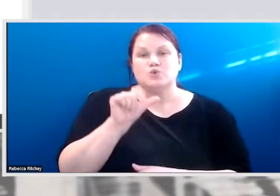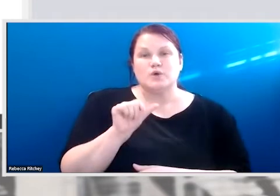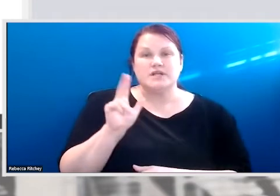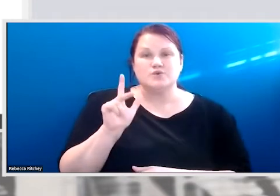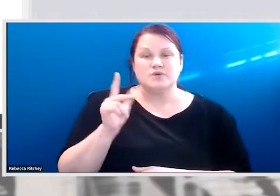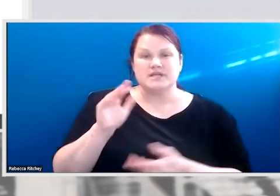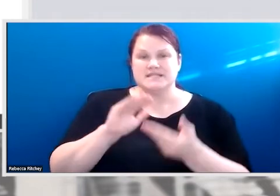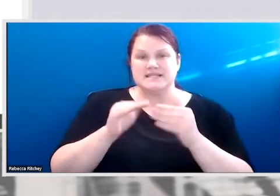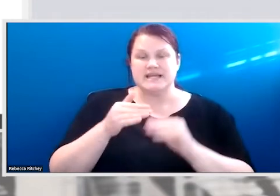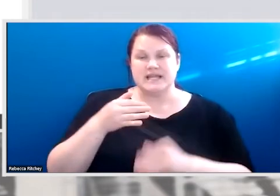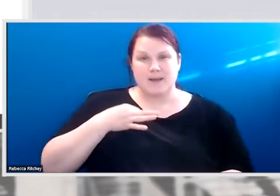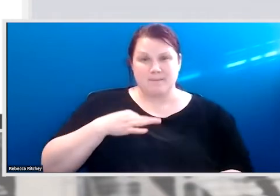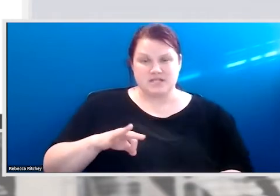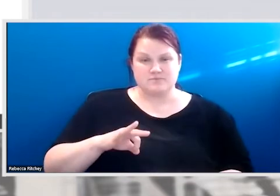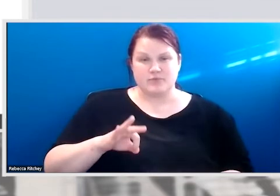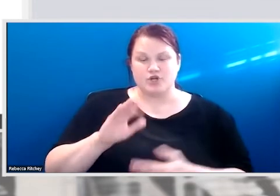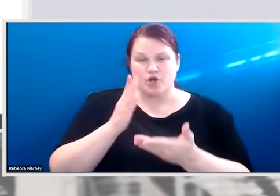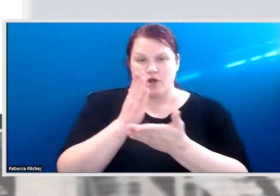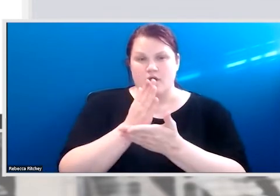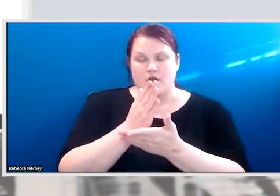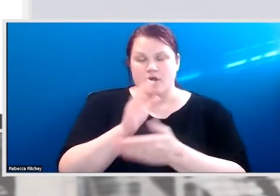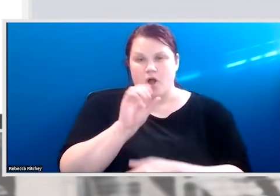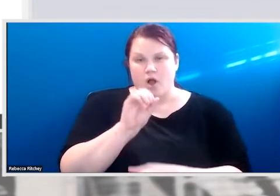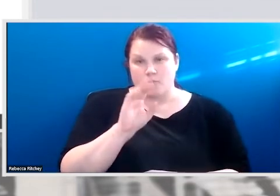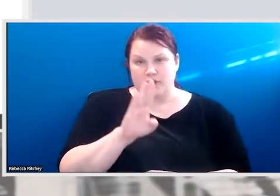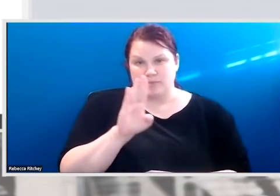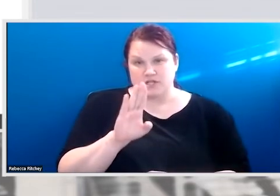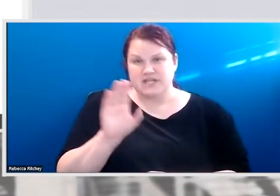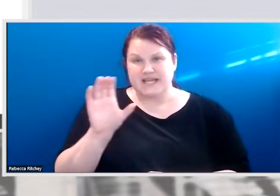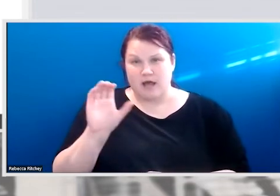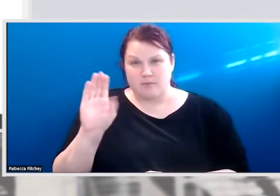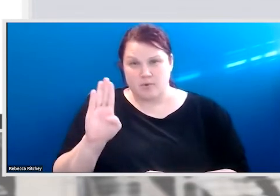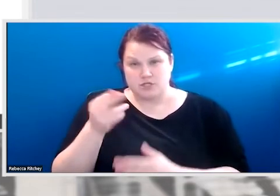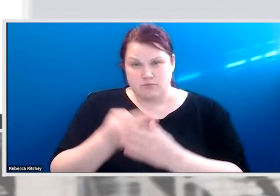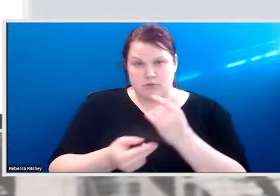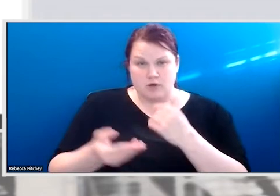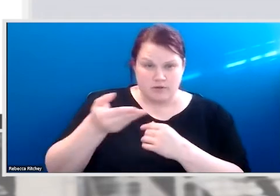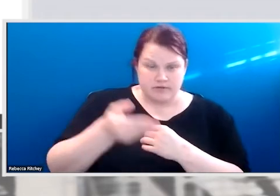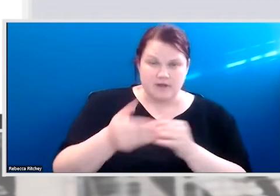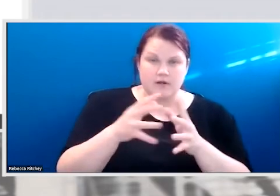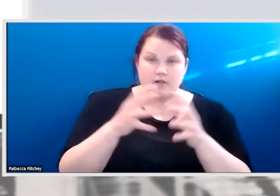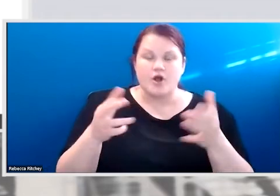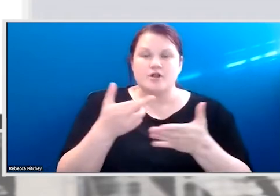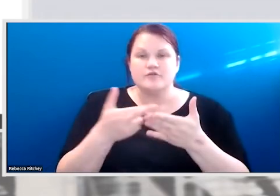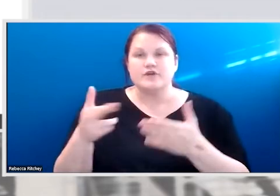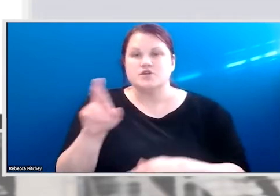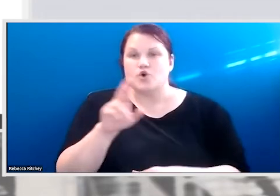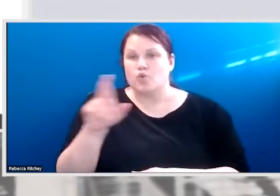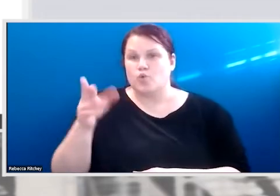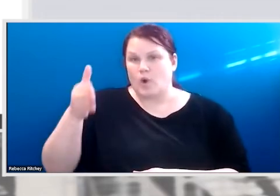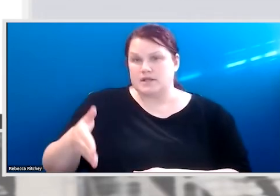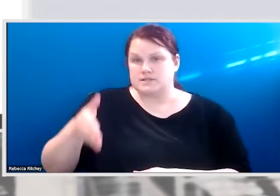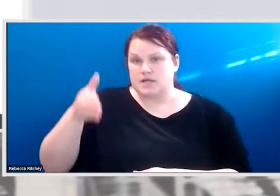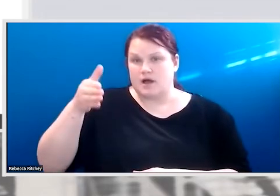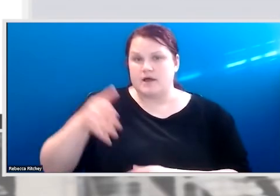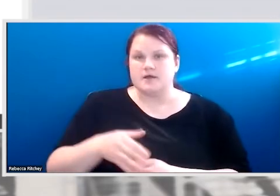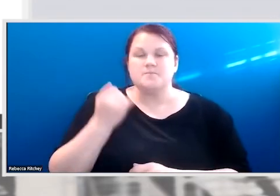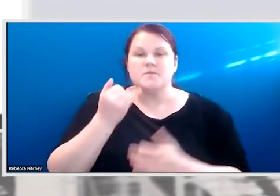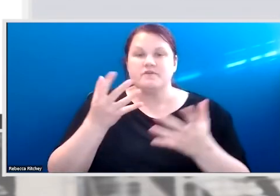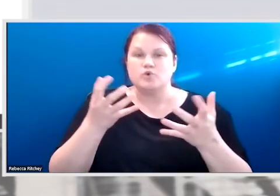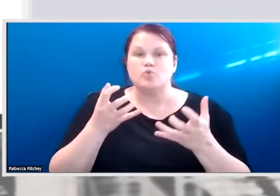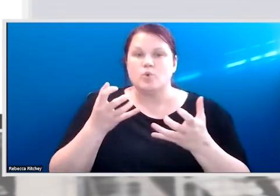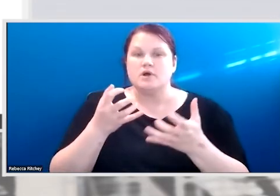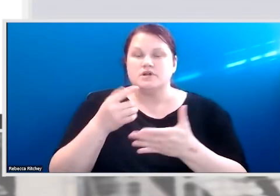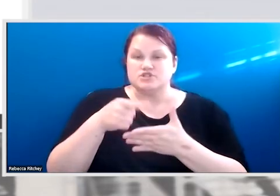of Pittsburgh budgets. Both the operating and the capital are on there. There's a lot of resources on the right-hand side if you want to check